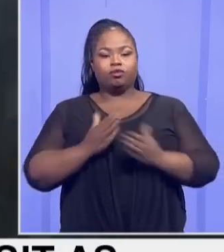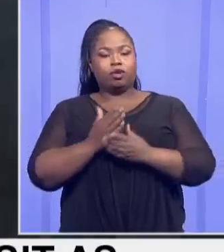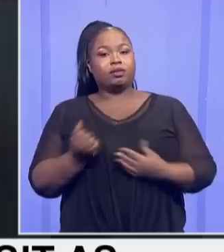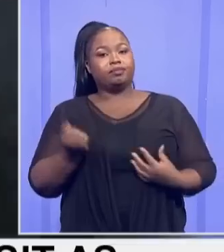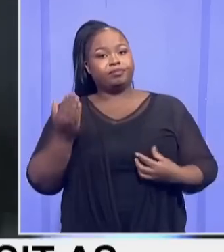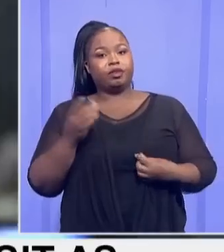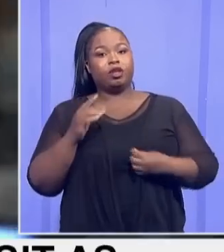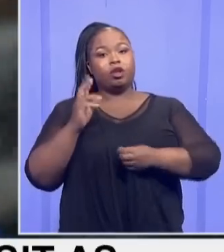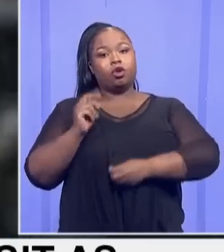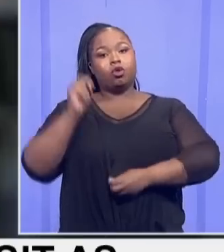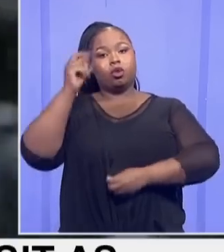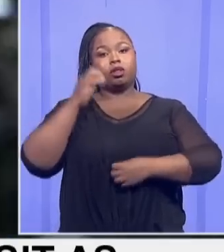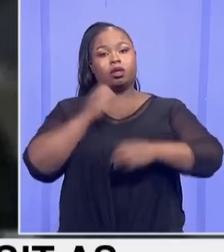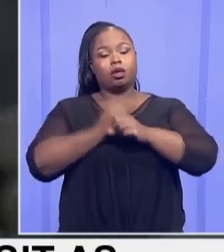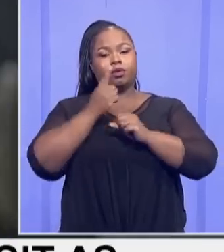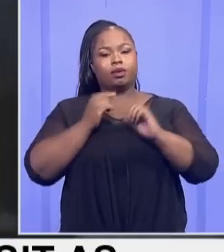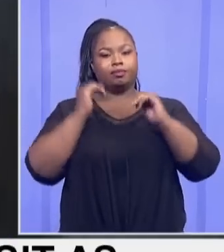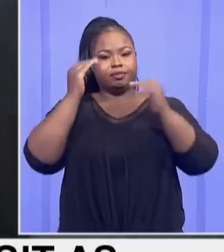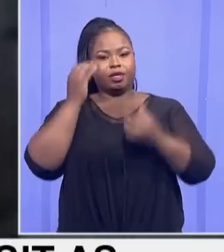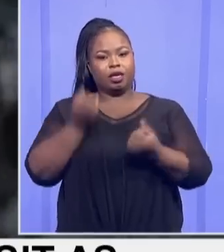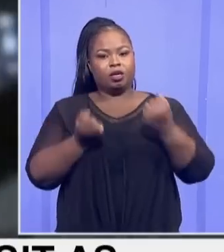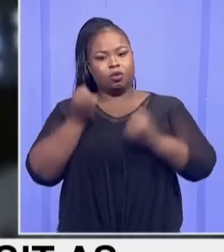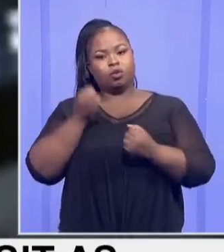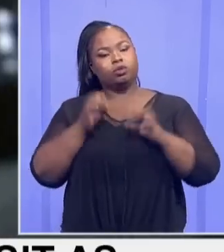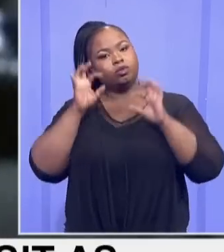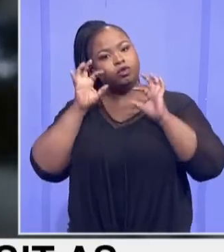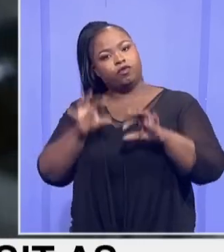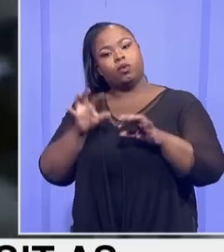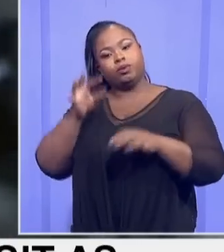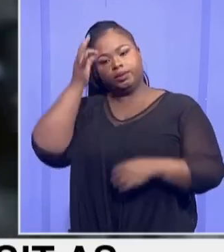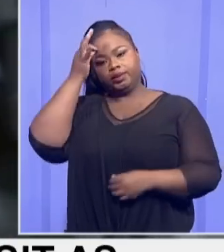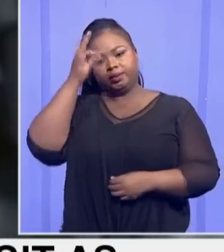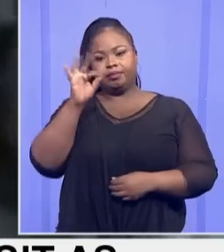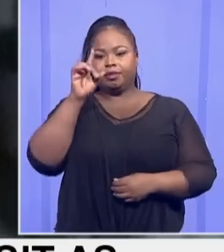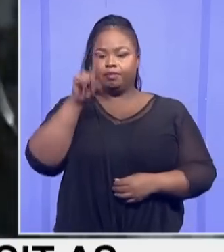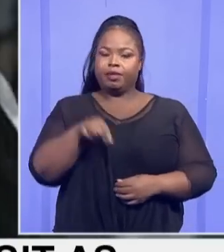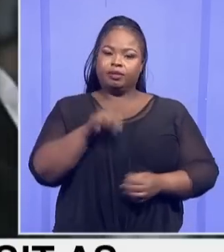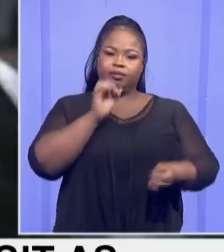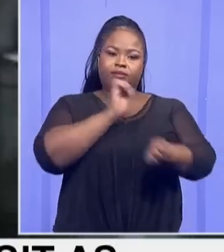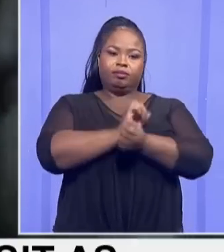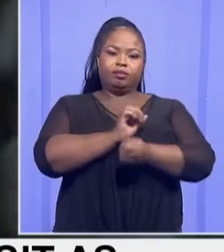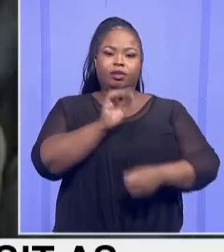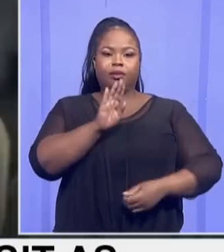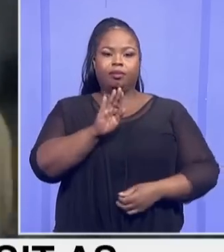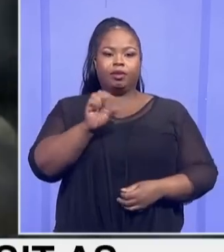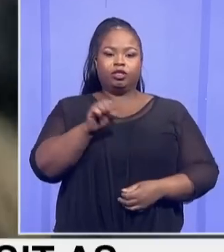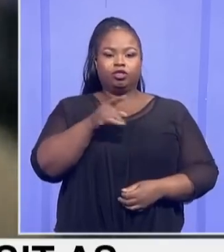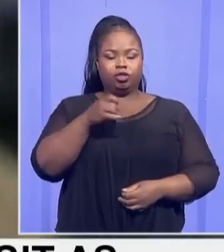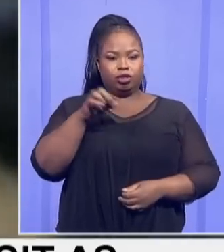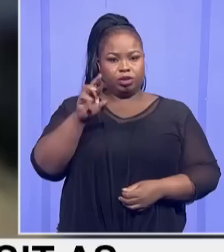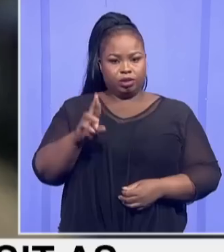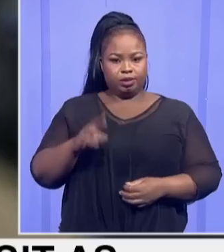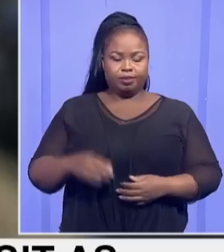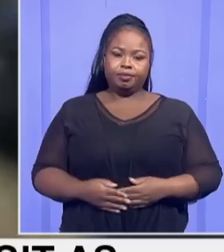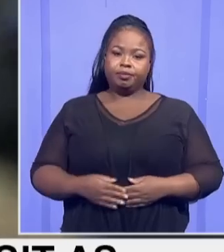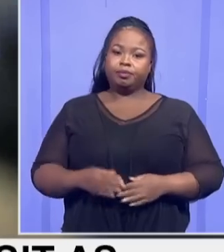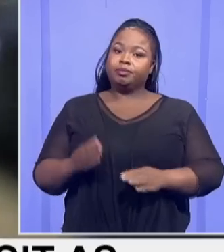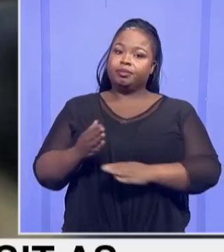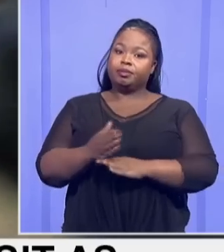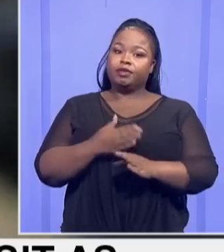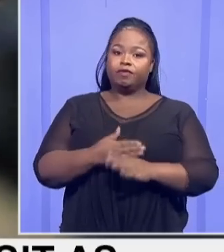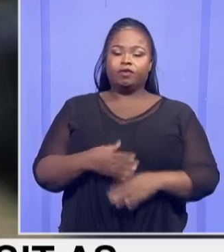North Gauteng High Court to compel government to arrest Bashir. Before the court could